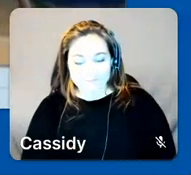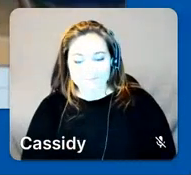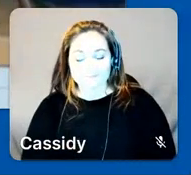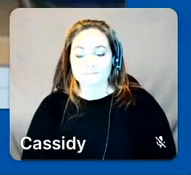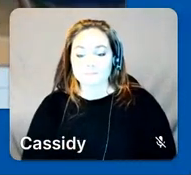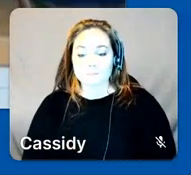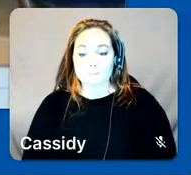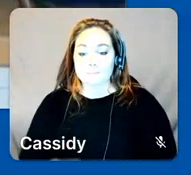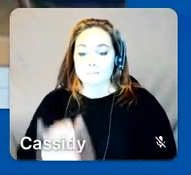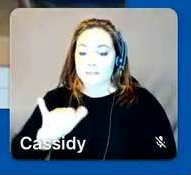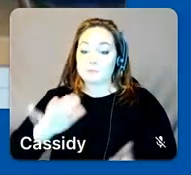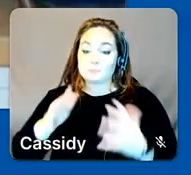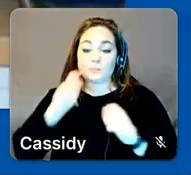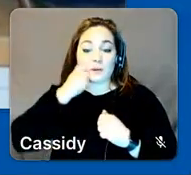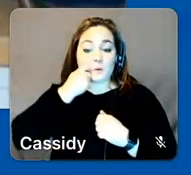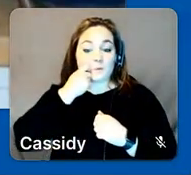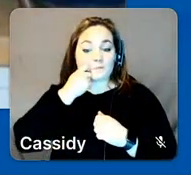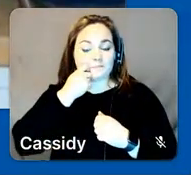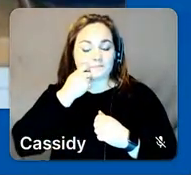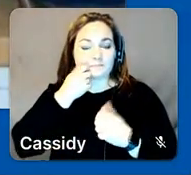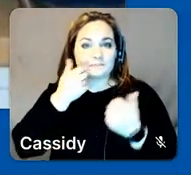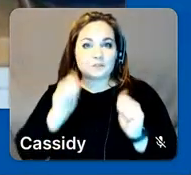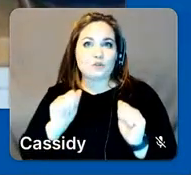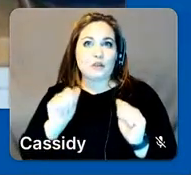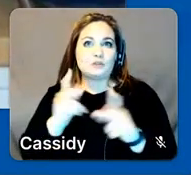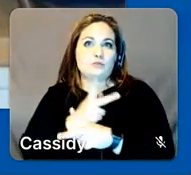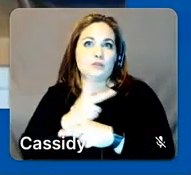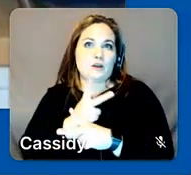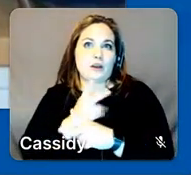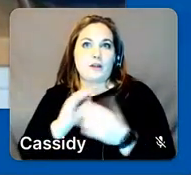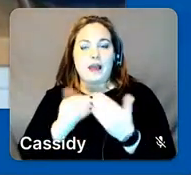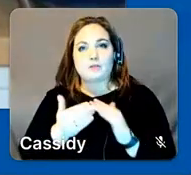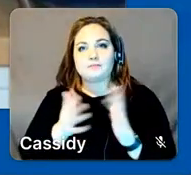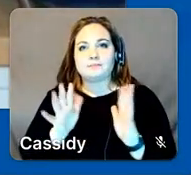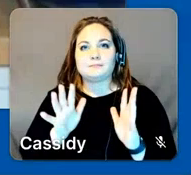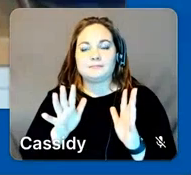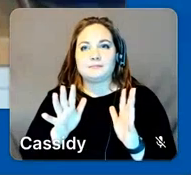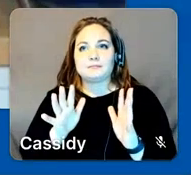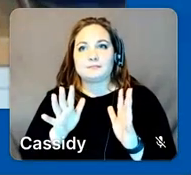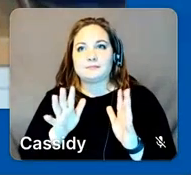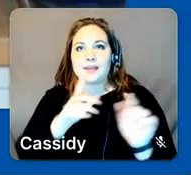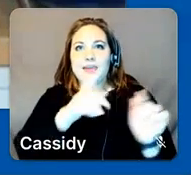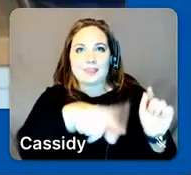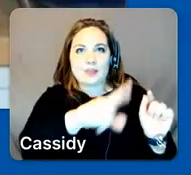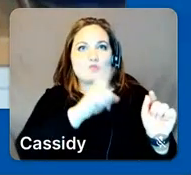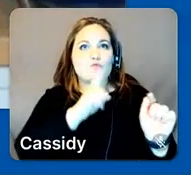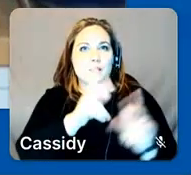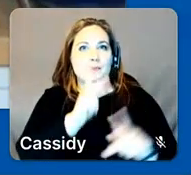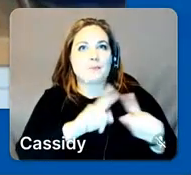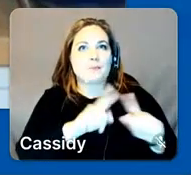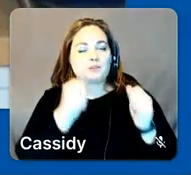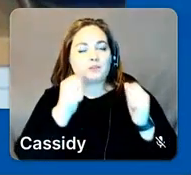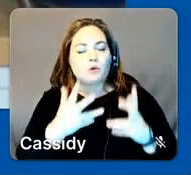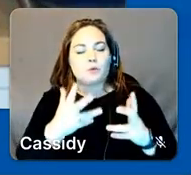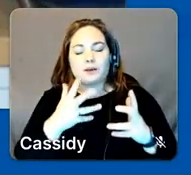that was pretty cool. But it was like trying to deal with, because they're real people, but there's so much you can't